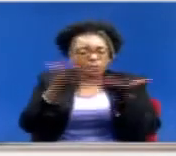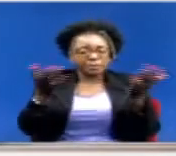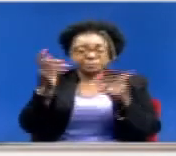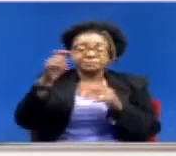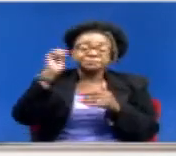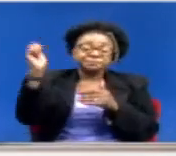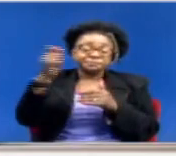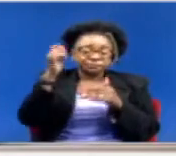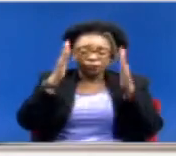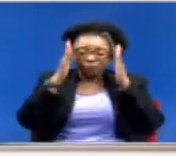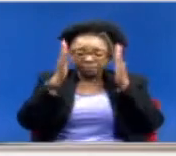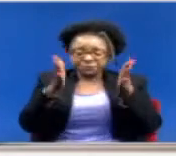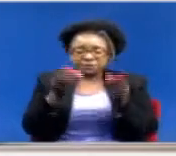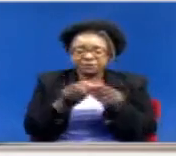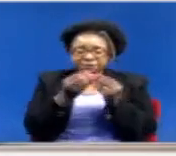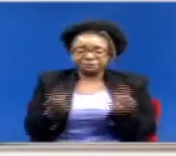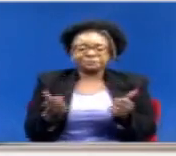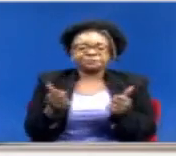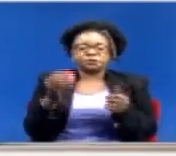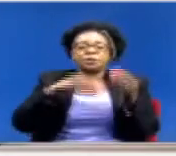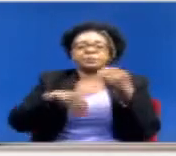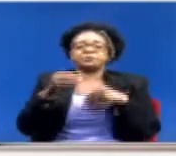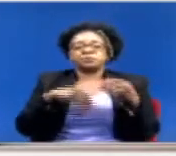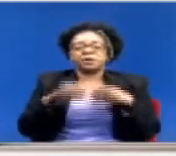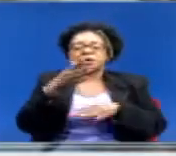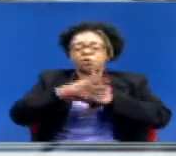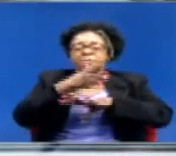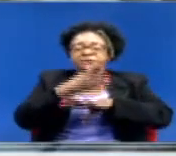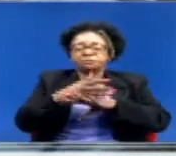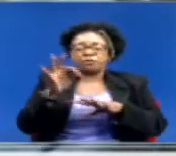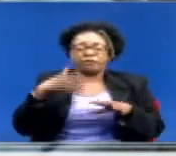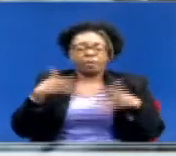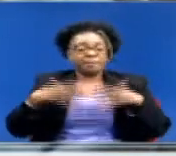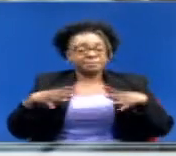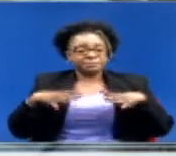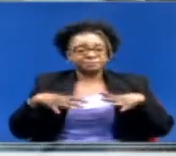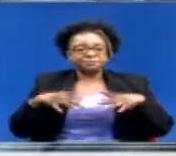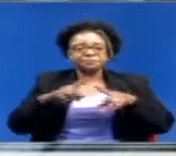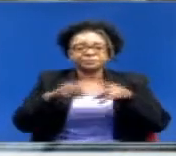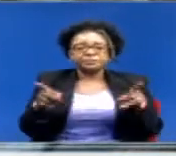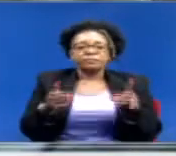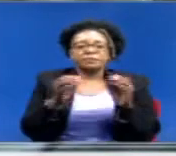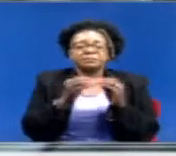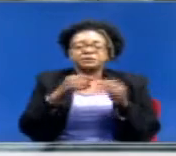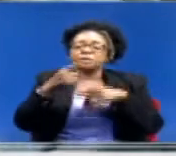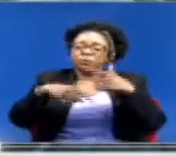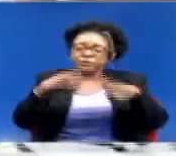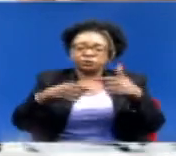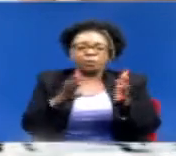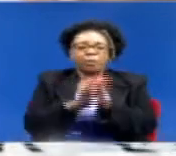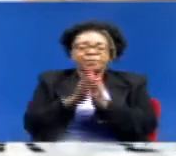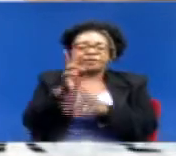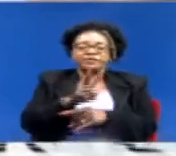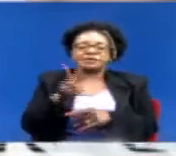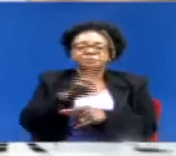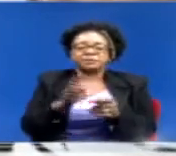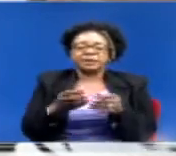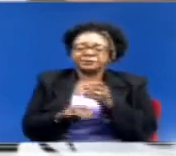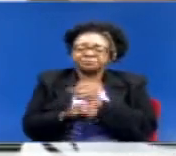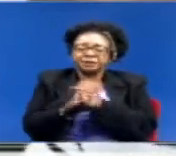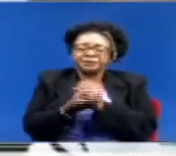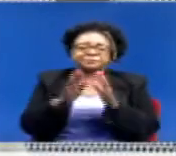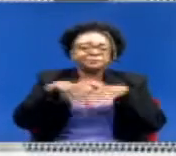committed in fighting corruption and conmanship of our people. Nevertheless, the meeting went on with the victims narrating how they lost